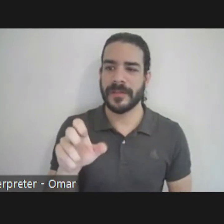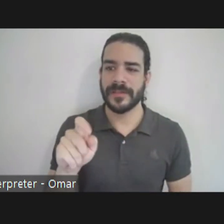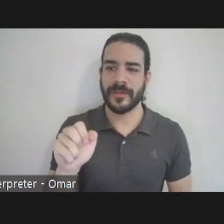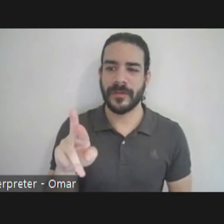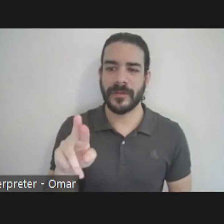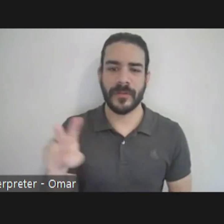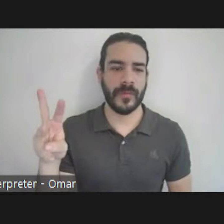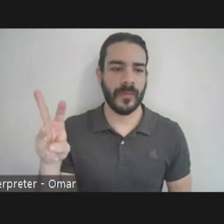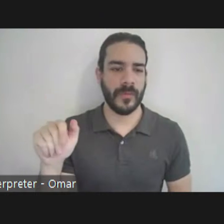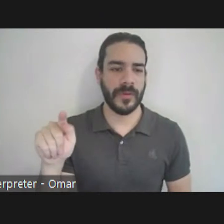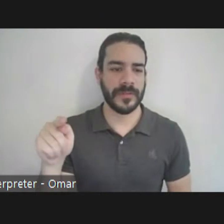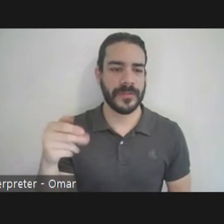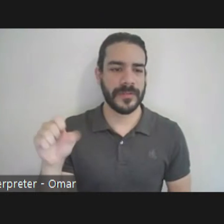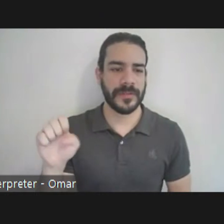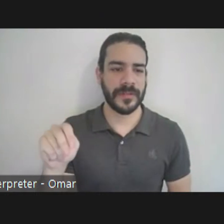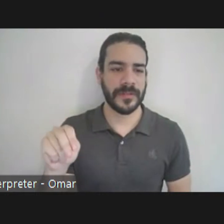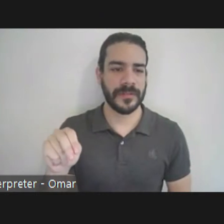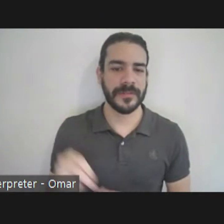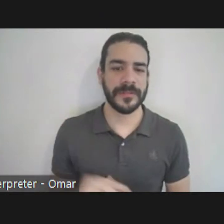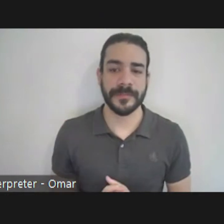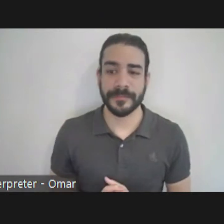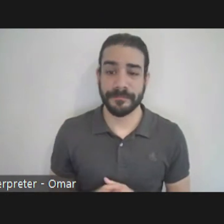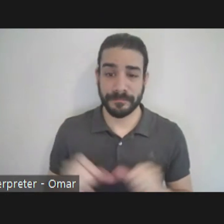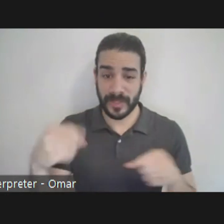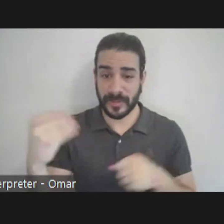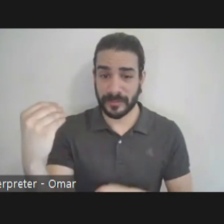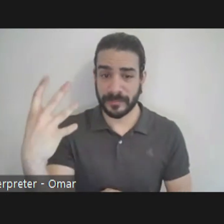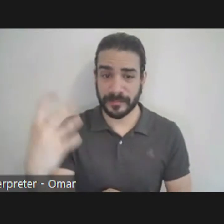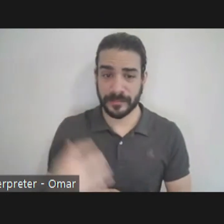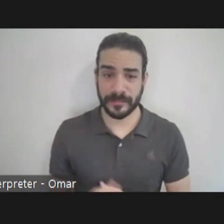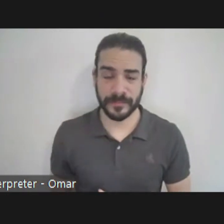Mr. Watson, you can turn on your camera.